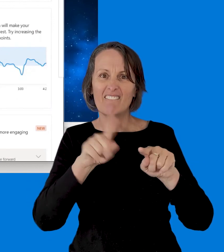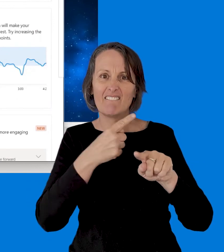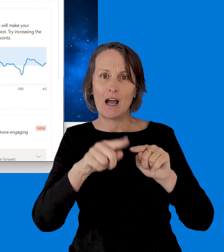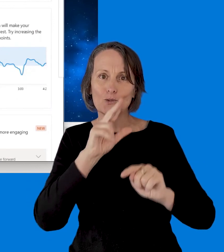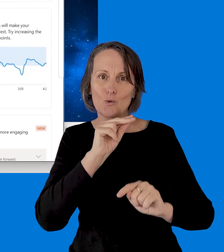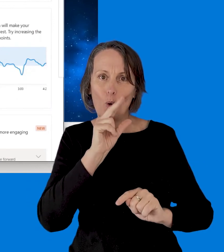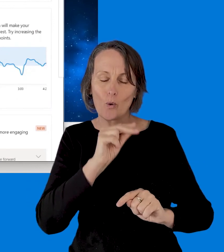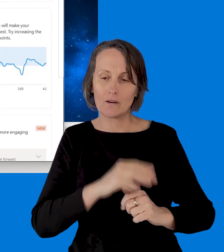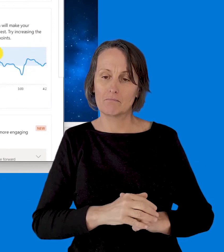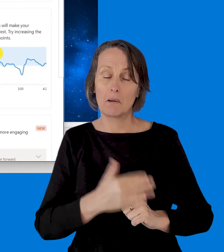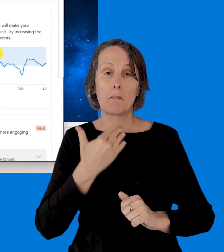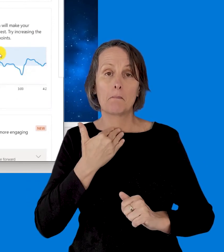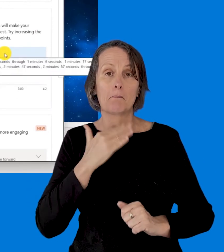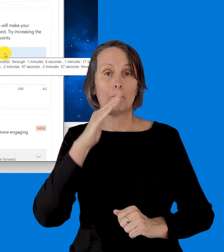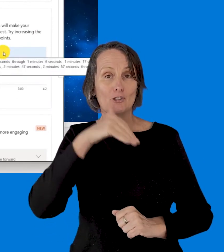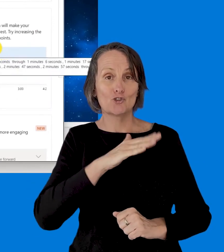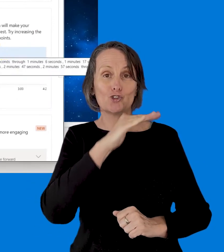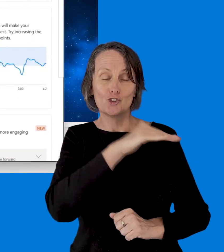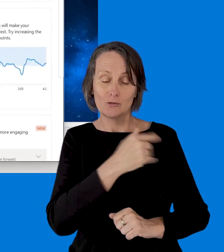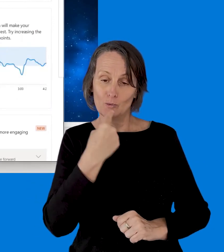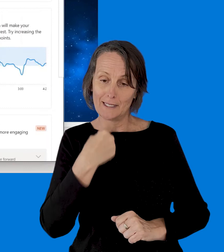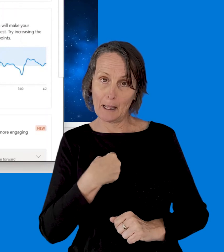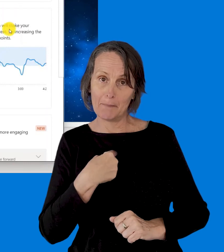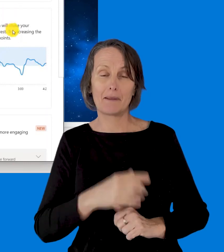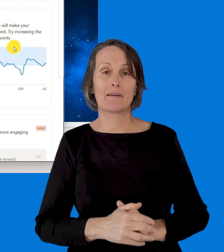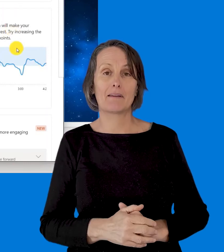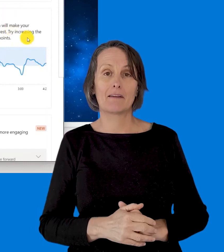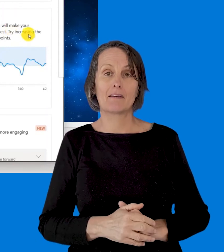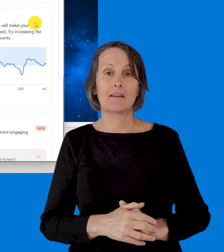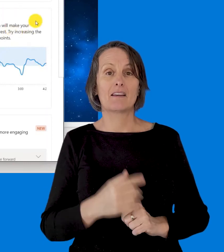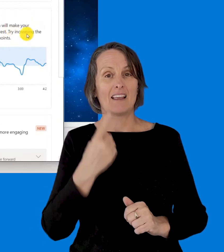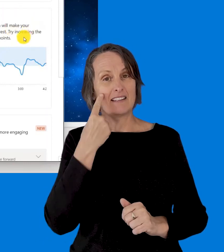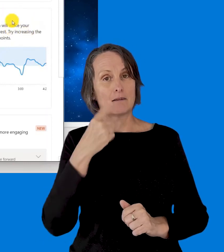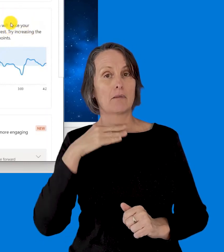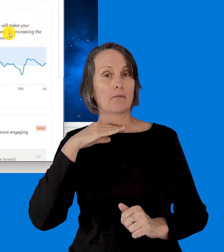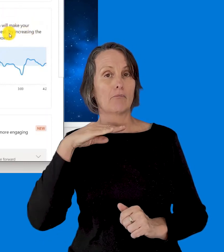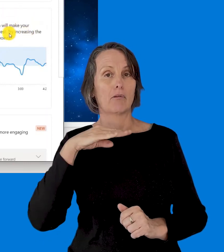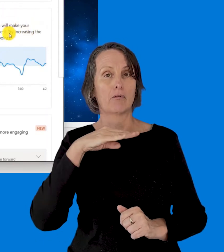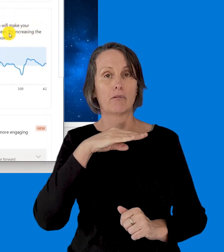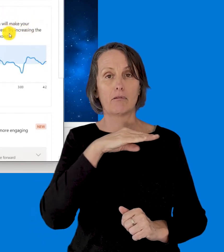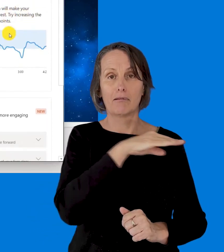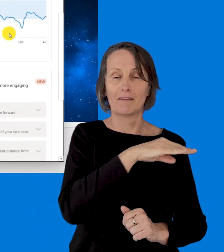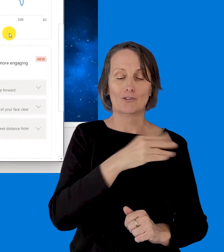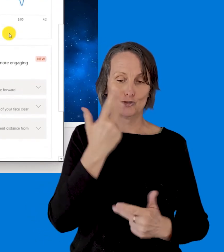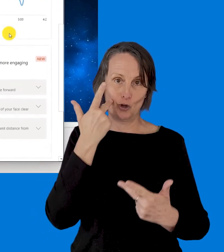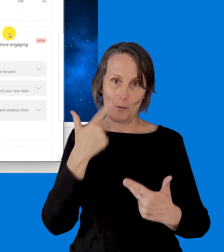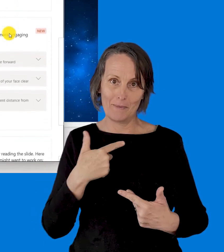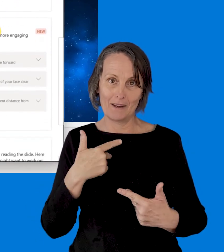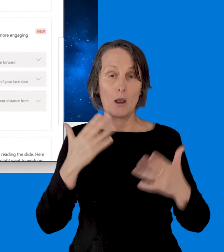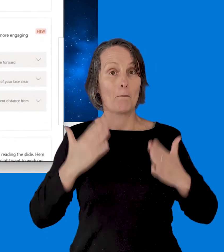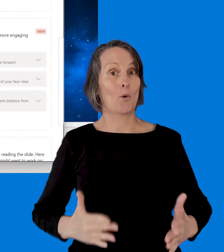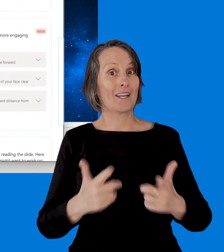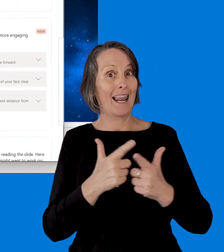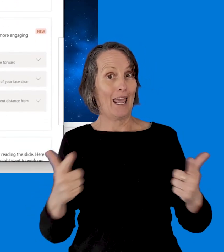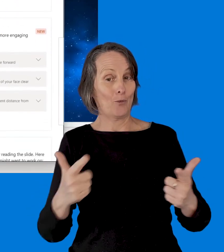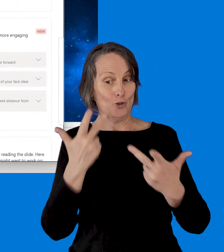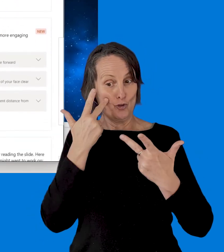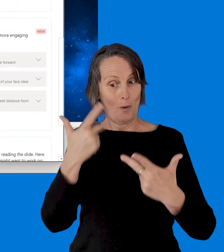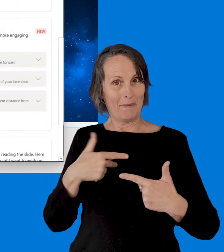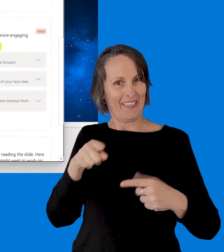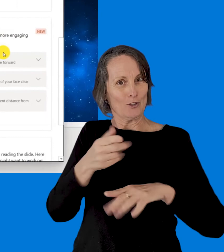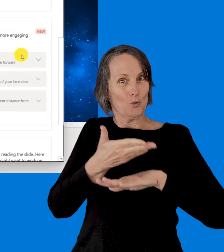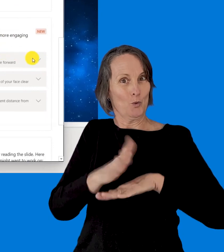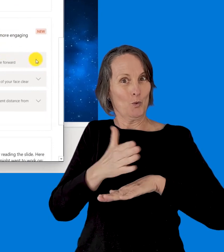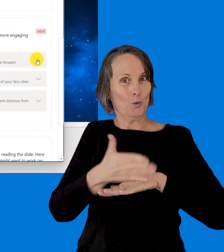peak, my different pitch, and you can see that I had my monotone test with the Bueller pitch. Now, body language right here